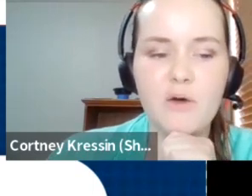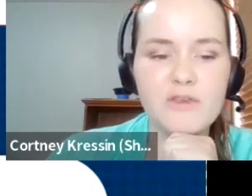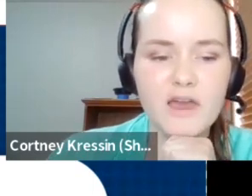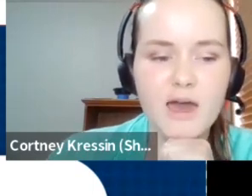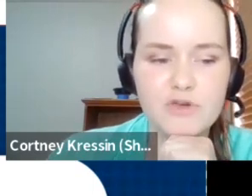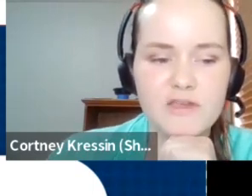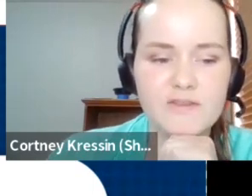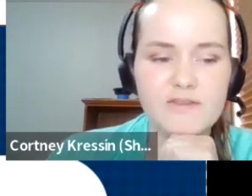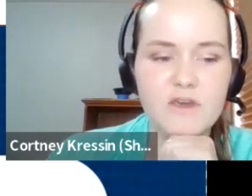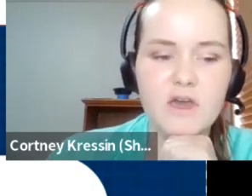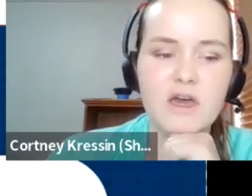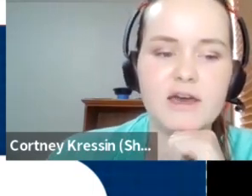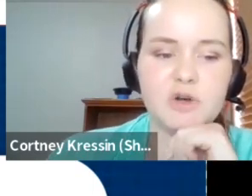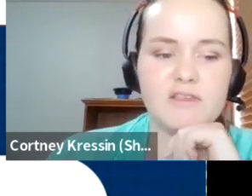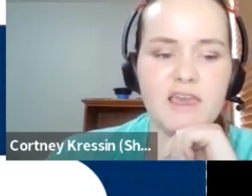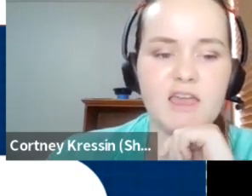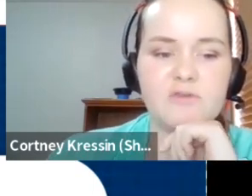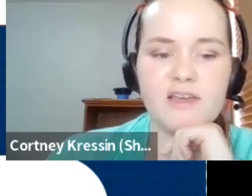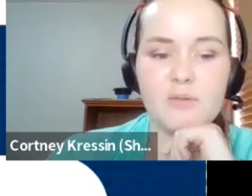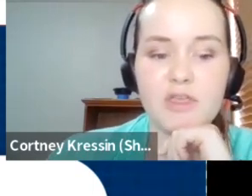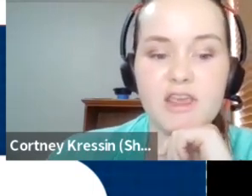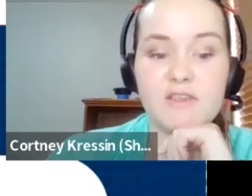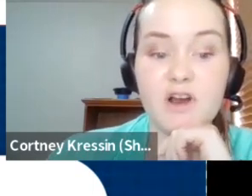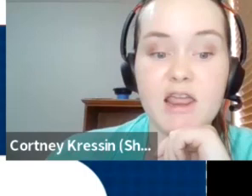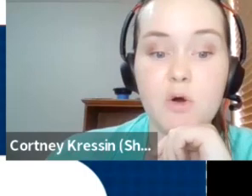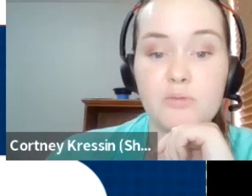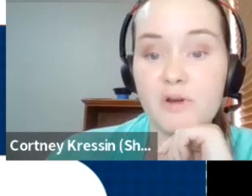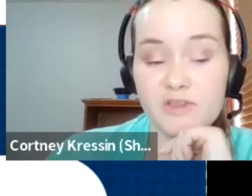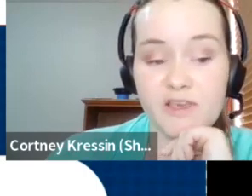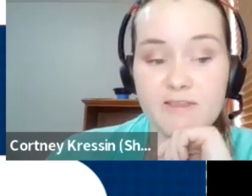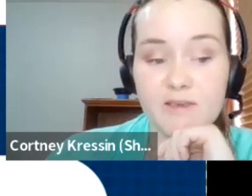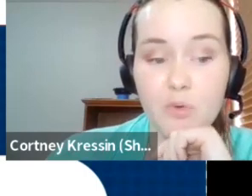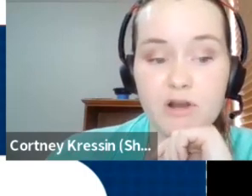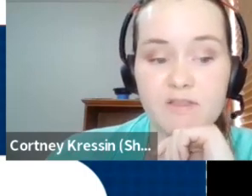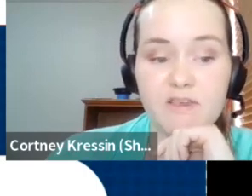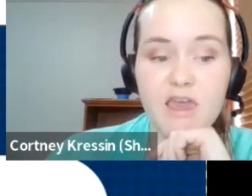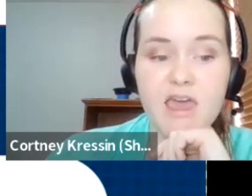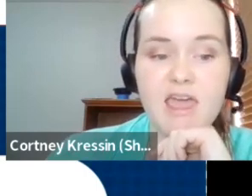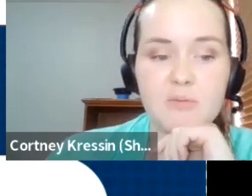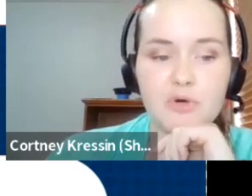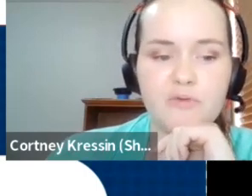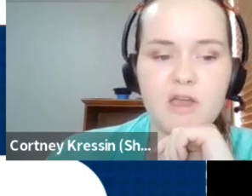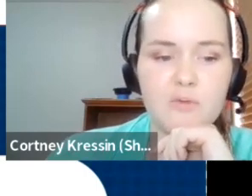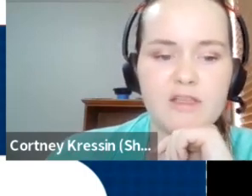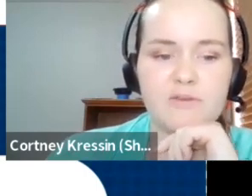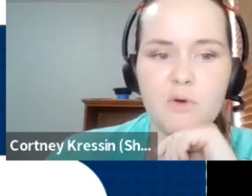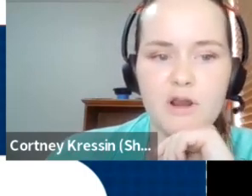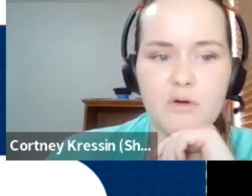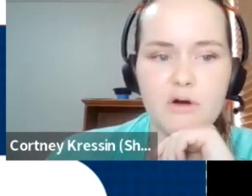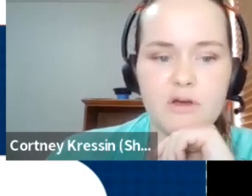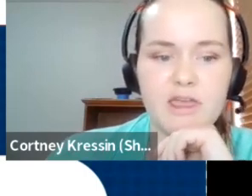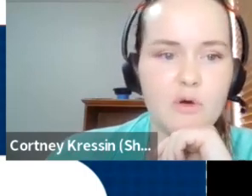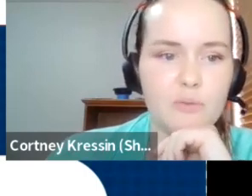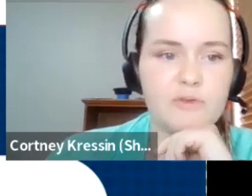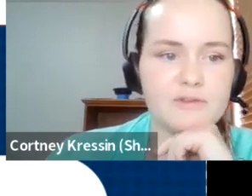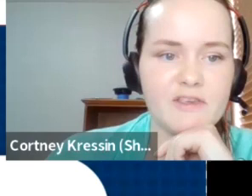accessible housing options, addressing inflexibilities for in-home services and supports, and improving rates for